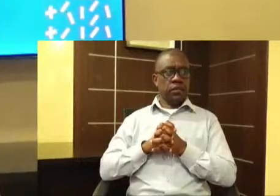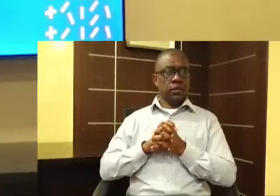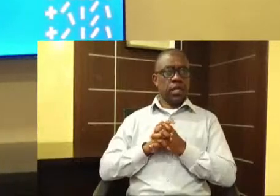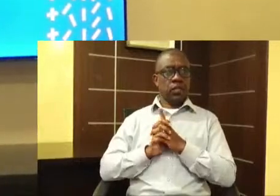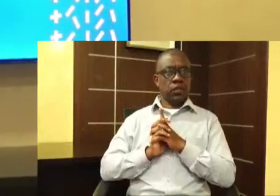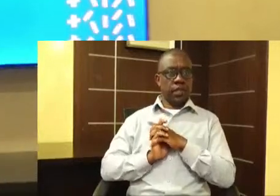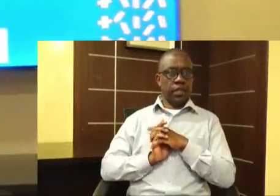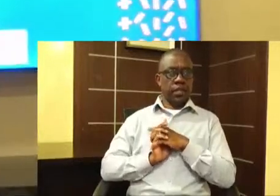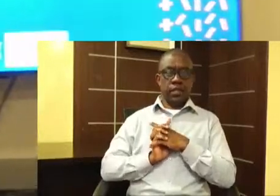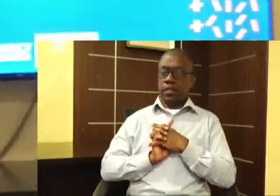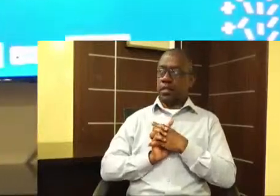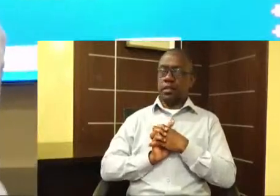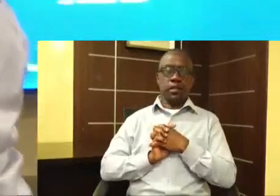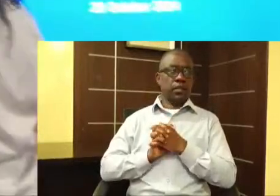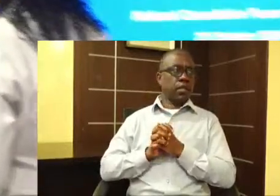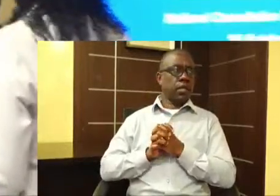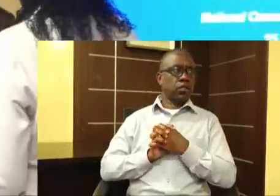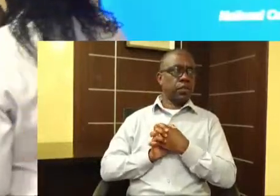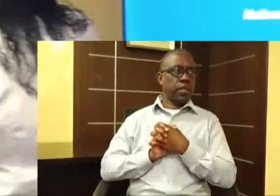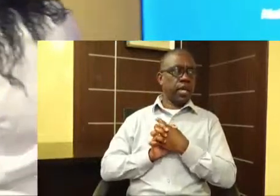So, Steve, karibu.